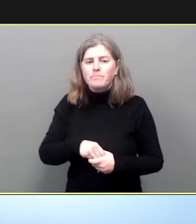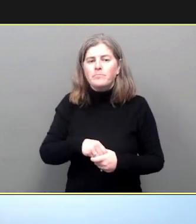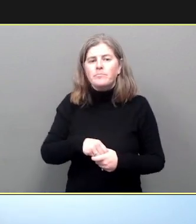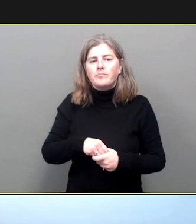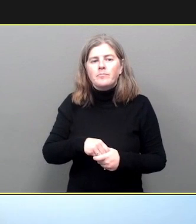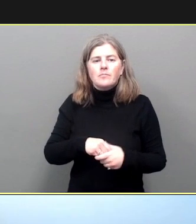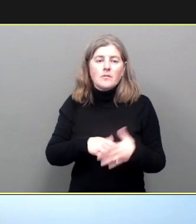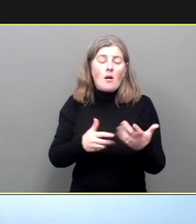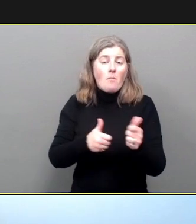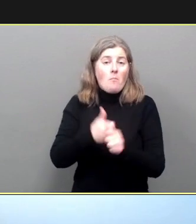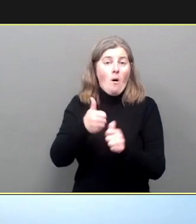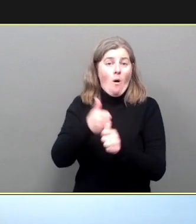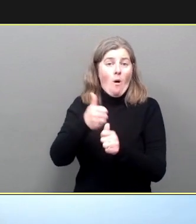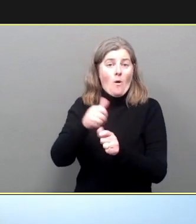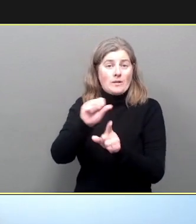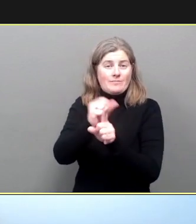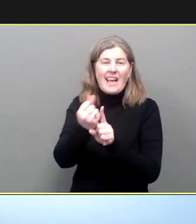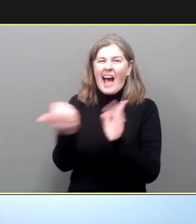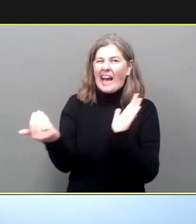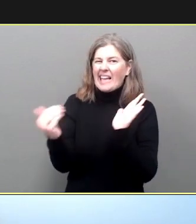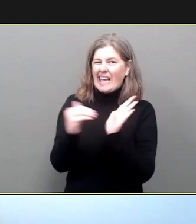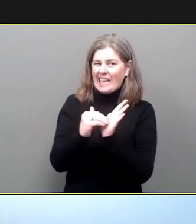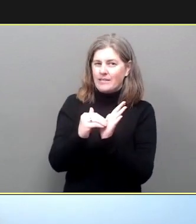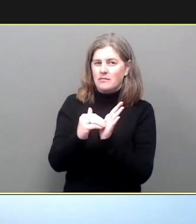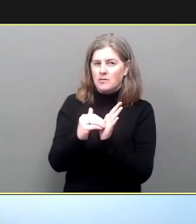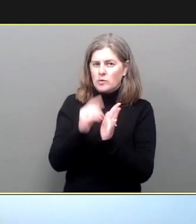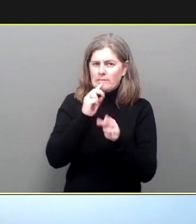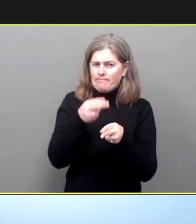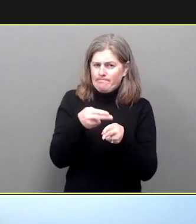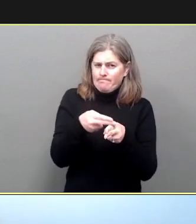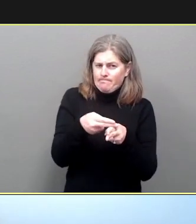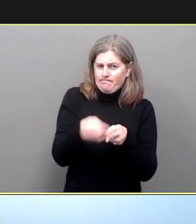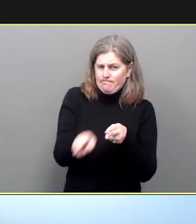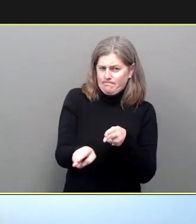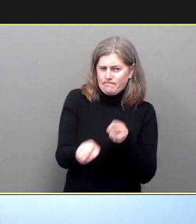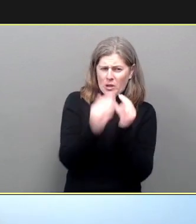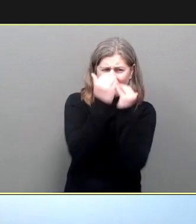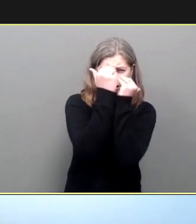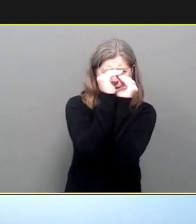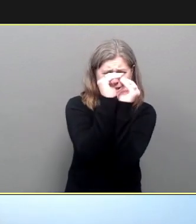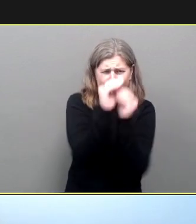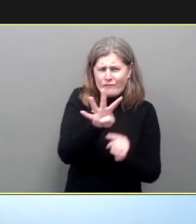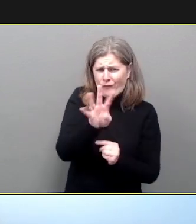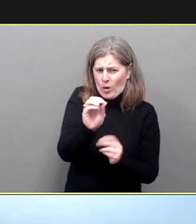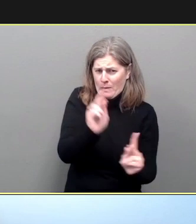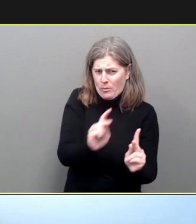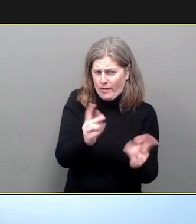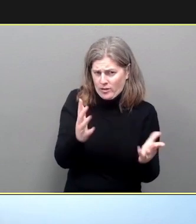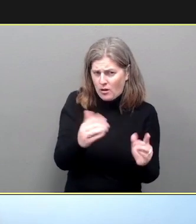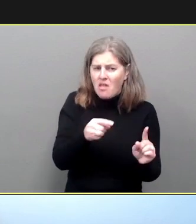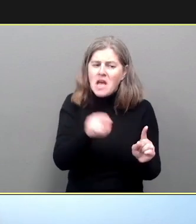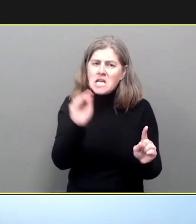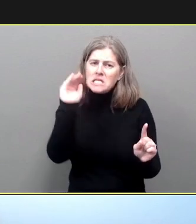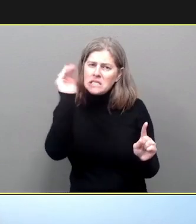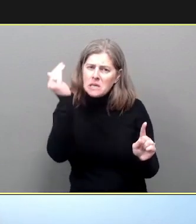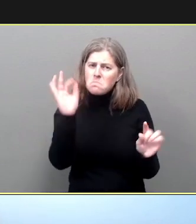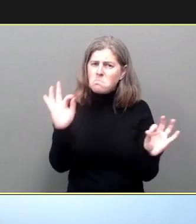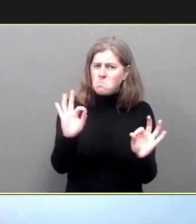Most cases, again, this is really based on limited data, have appeared to be